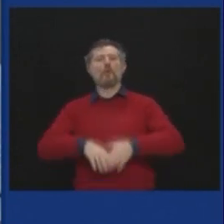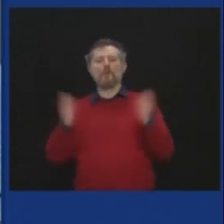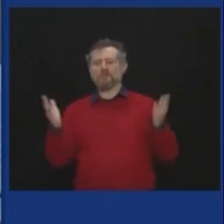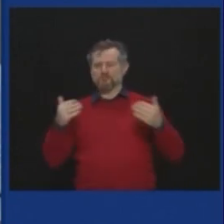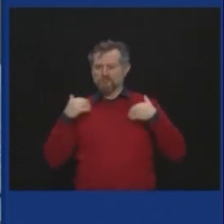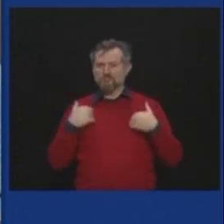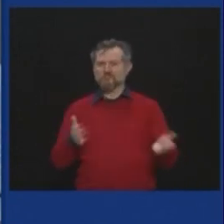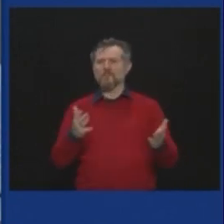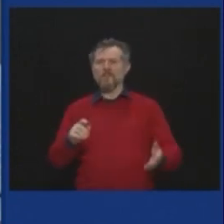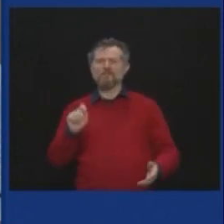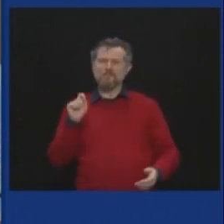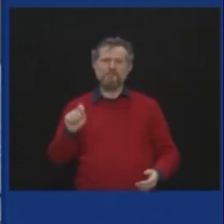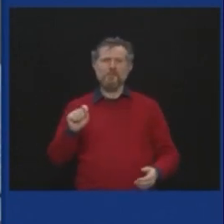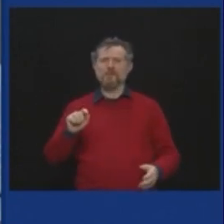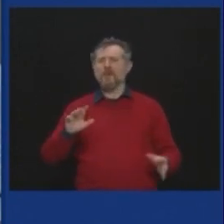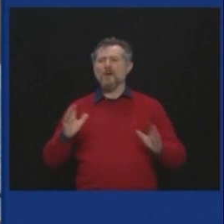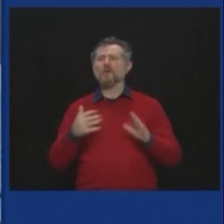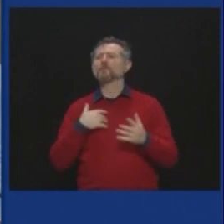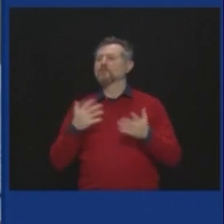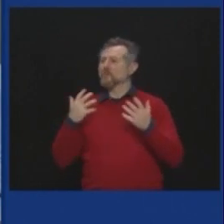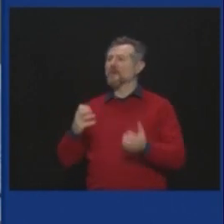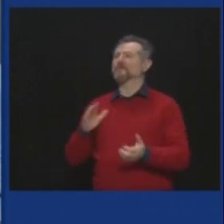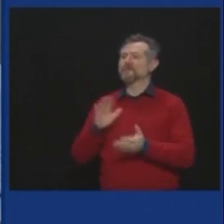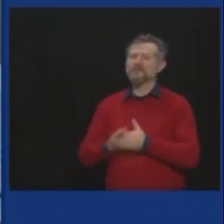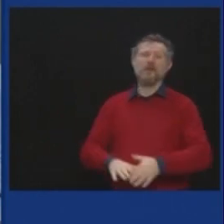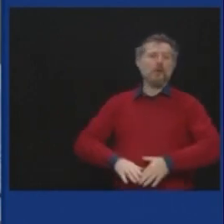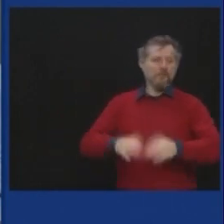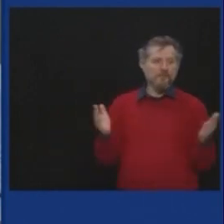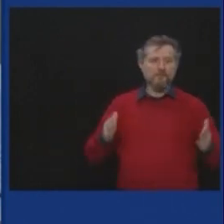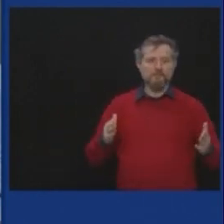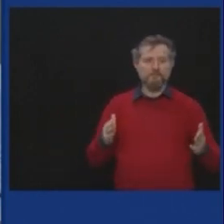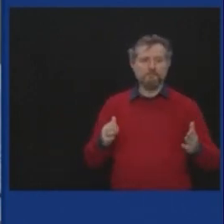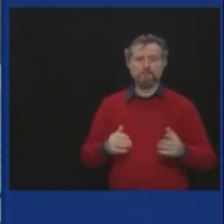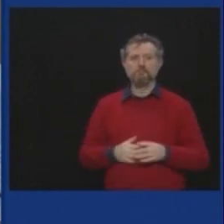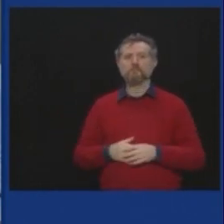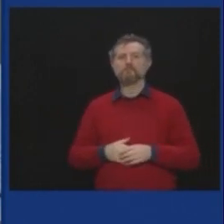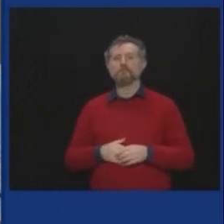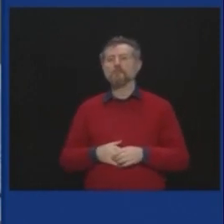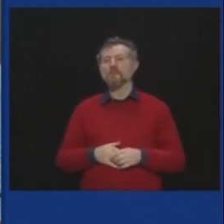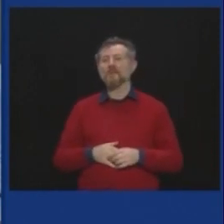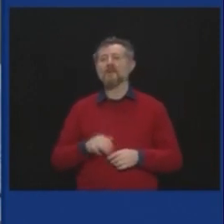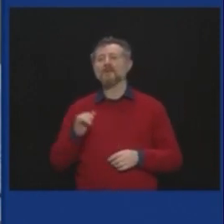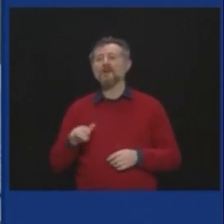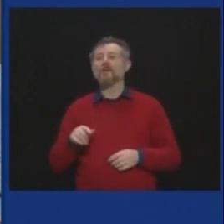that. We are keeping schools open because we're dealing with a very different variant at this time.